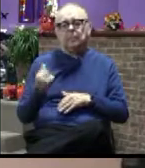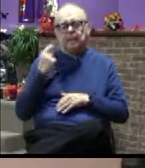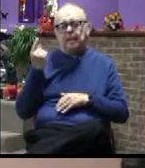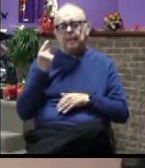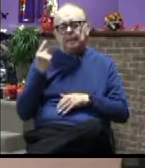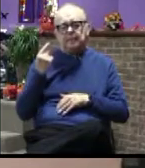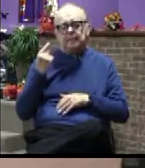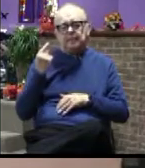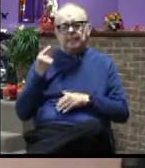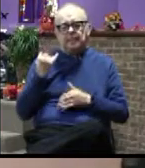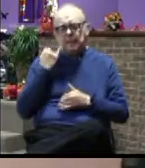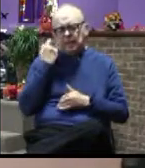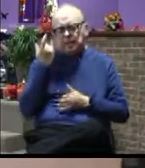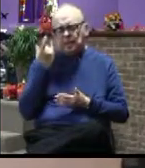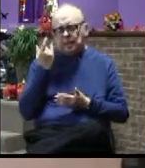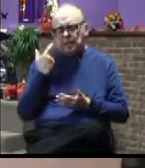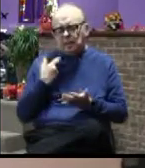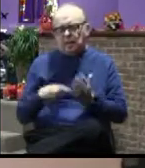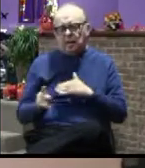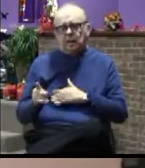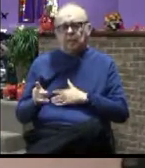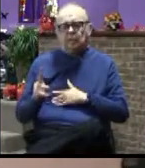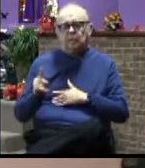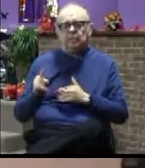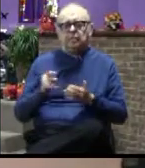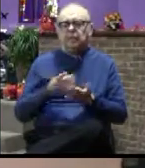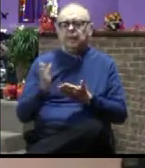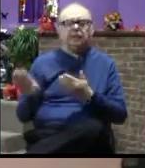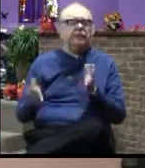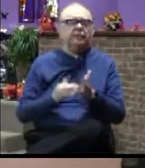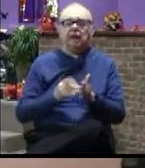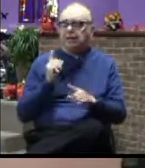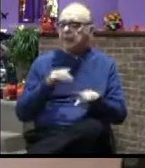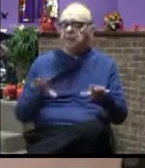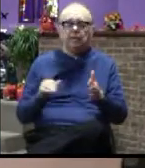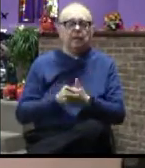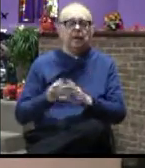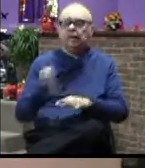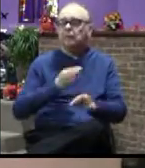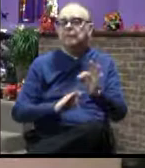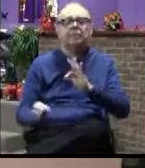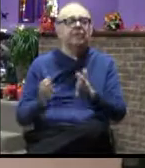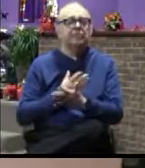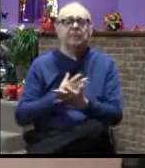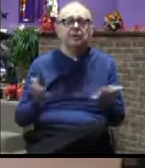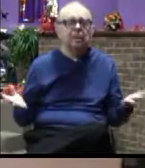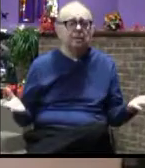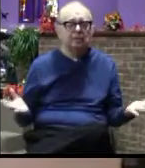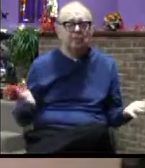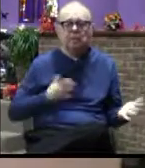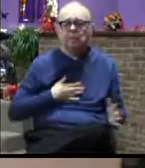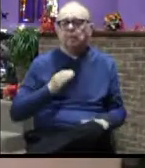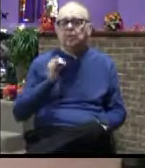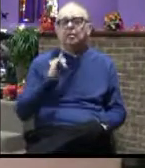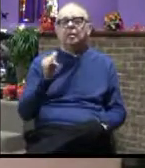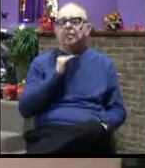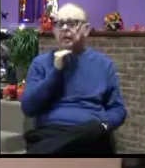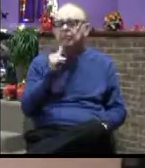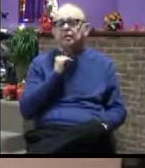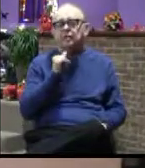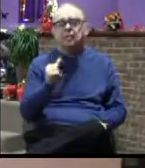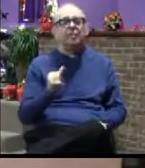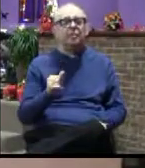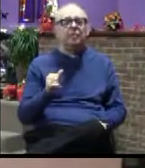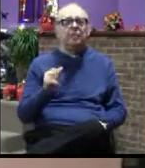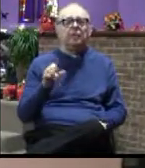Because you think, you know what, if I have to go out and purchase this again, I can't do it. I can't replace it. My insurance doesn't